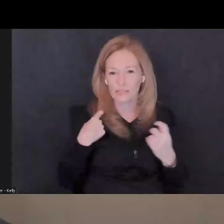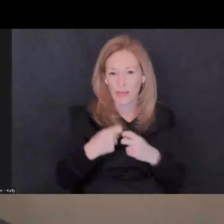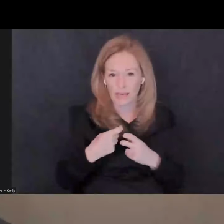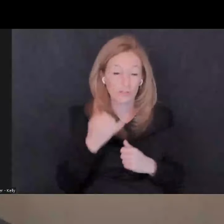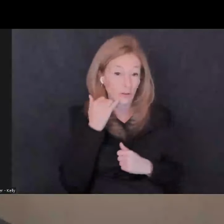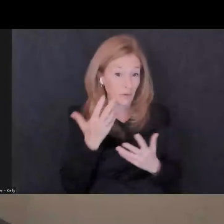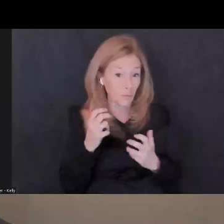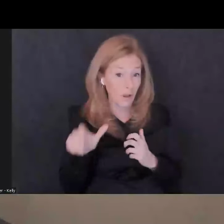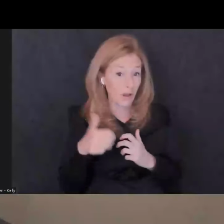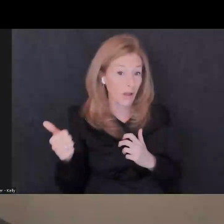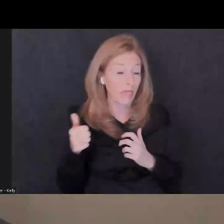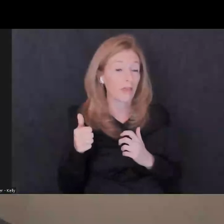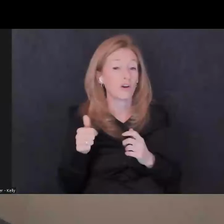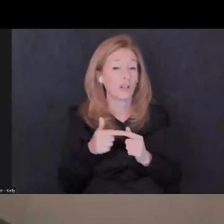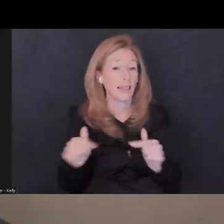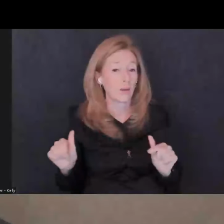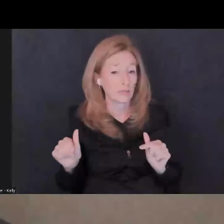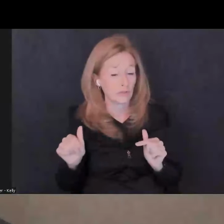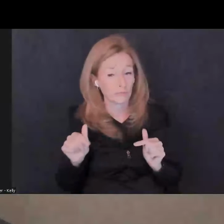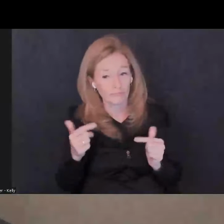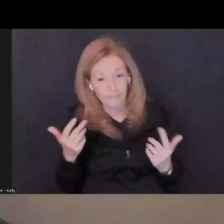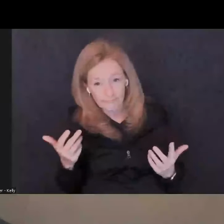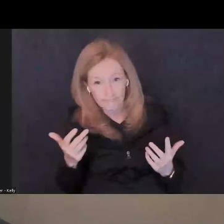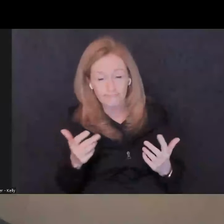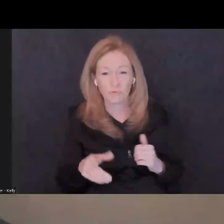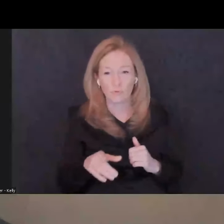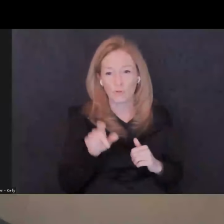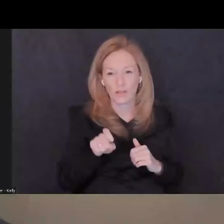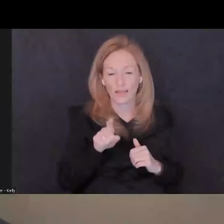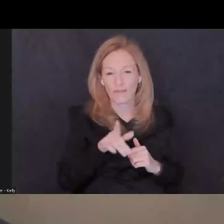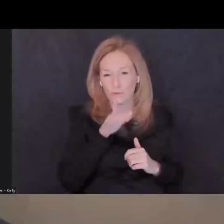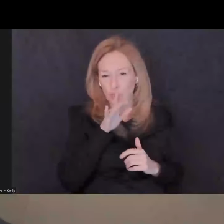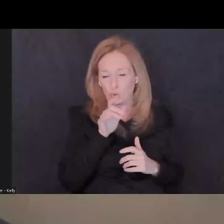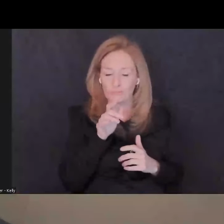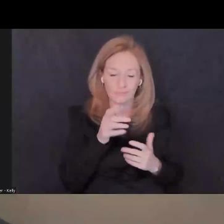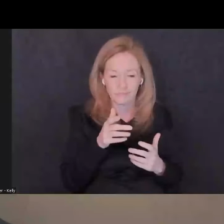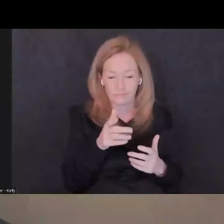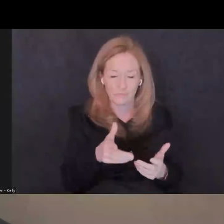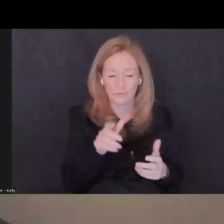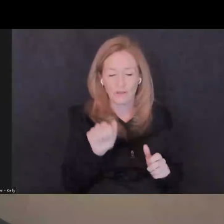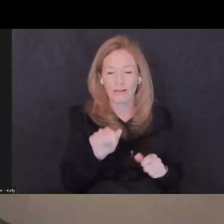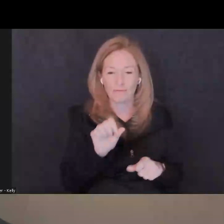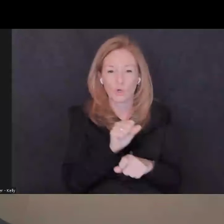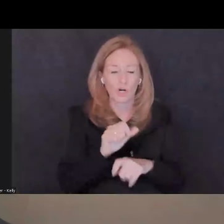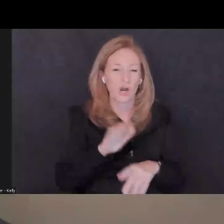languages, you're going to have to work on the translations from there. The